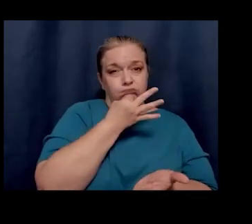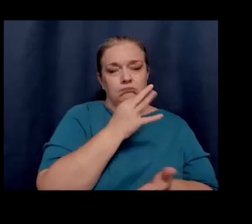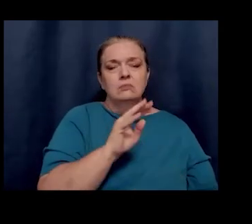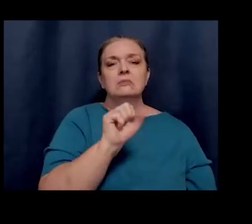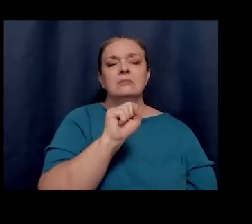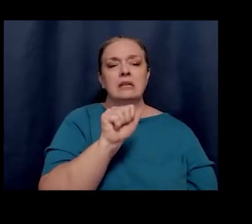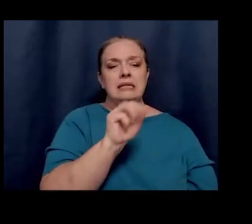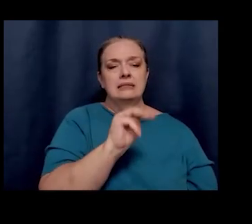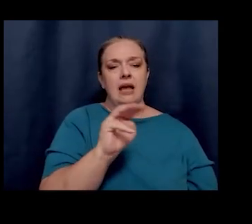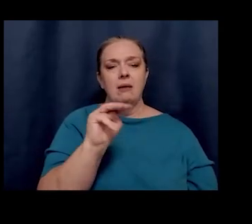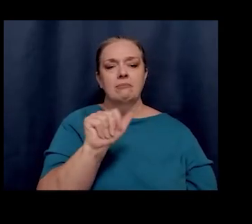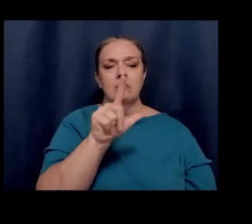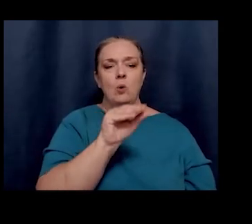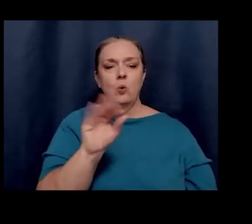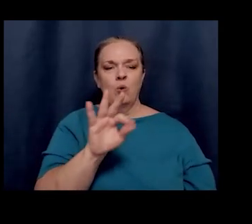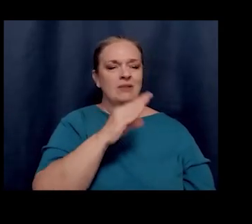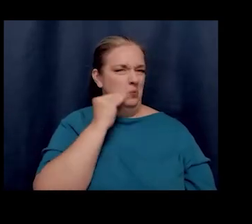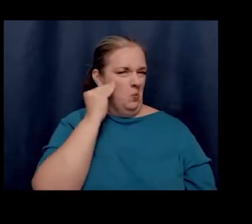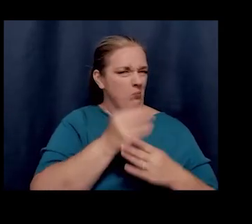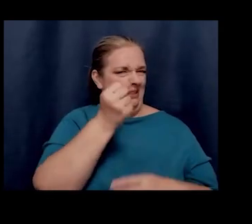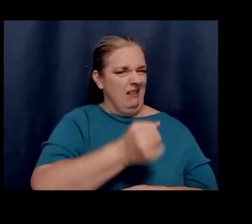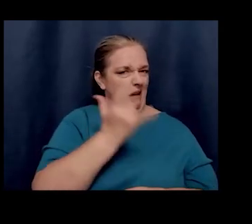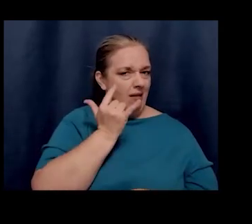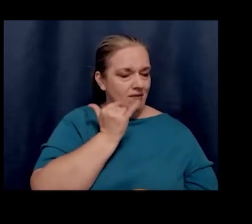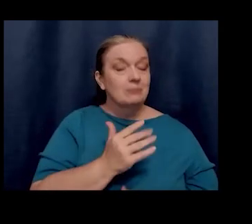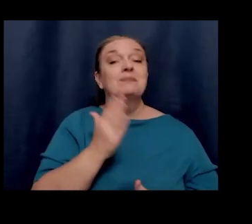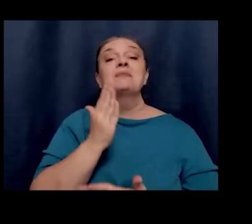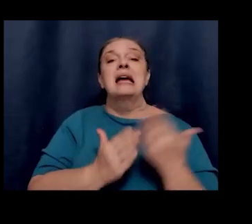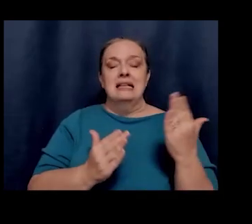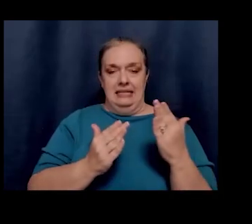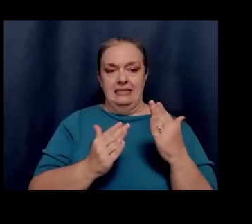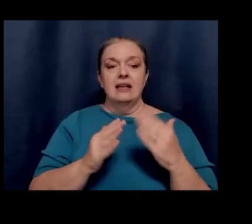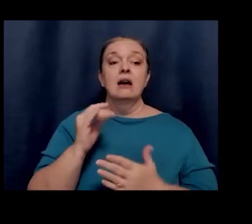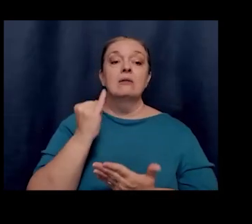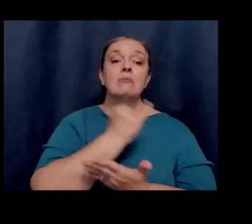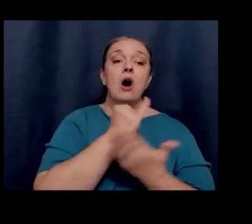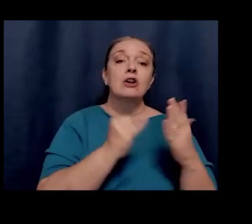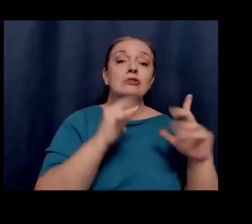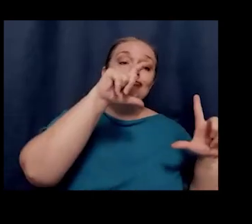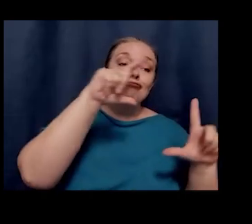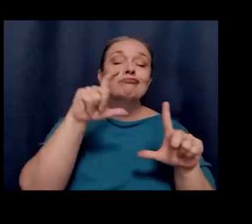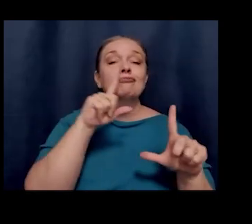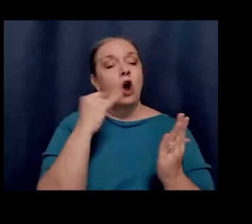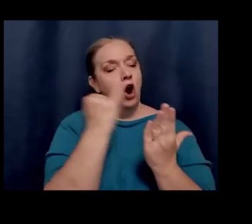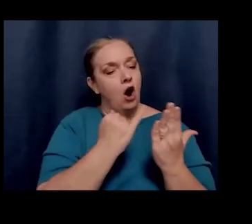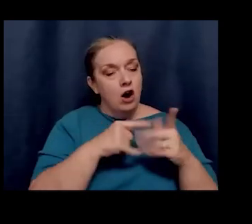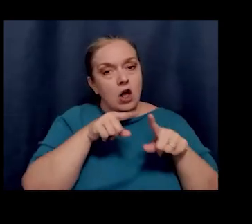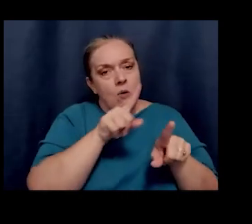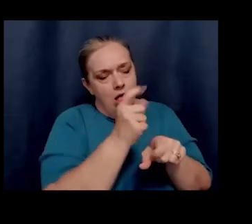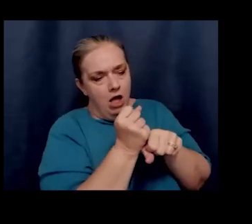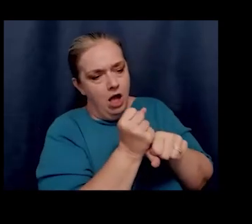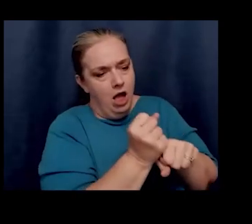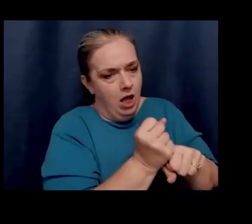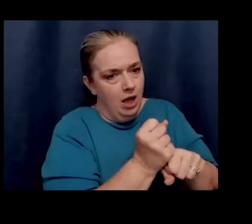is in Southern California. As we have already seen, some artist portraits can be candid shots of artists caught in the moment of art